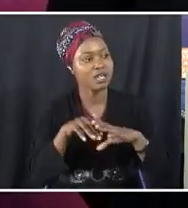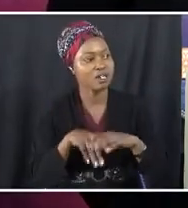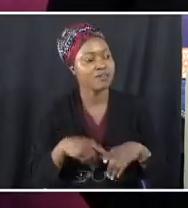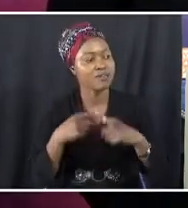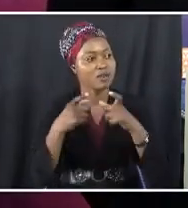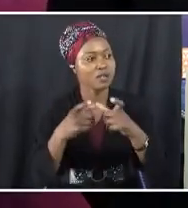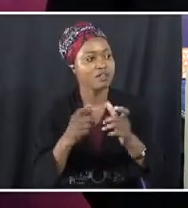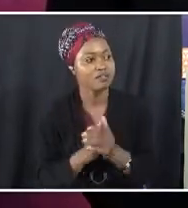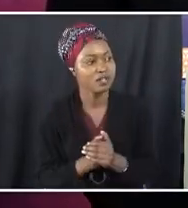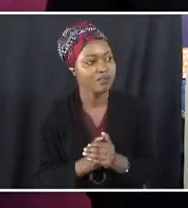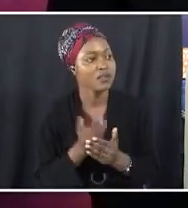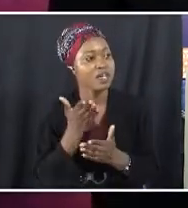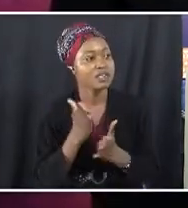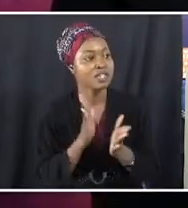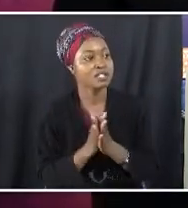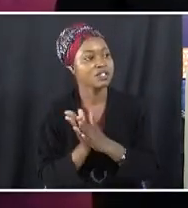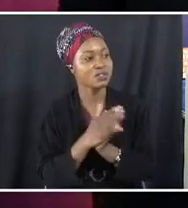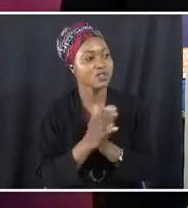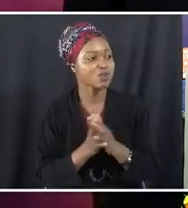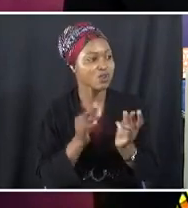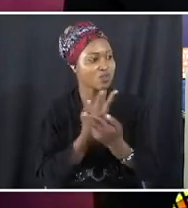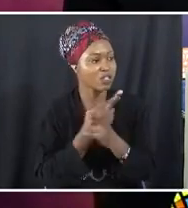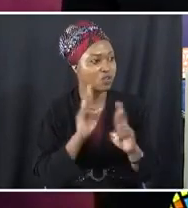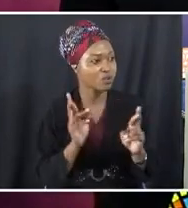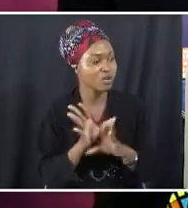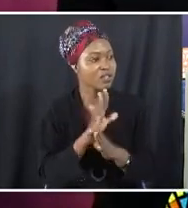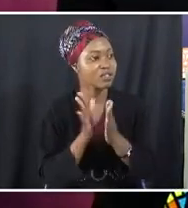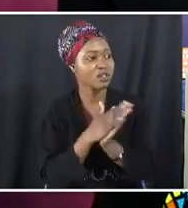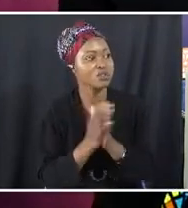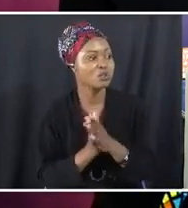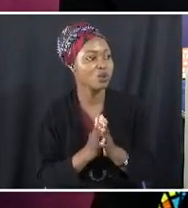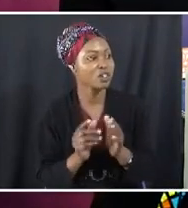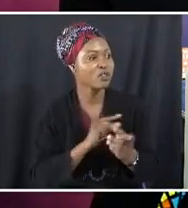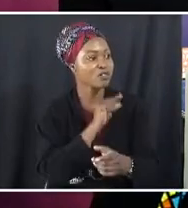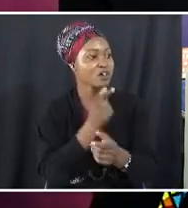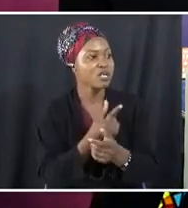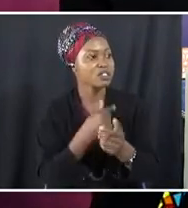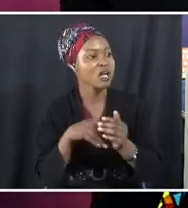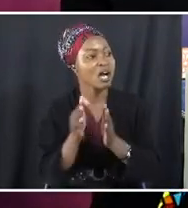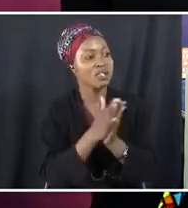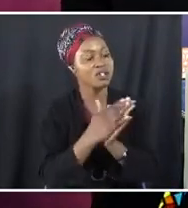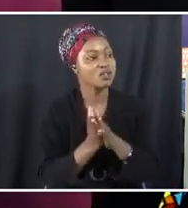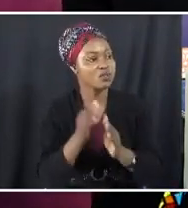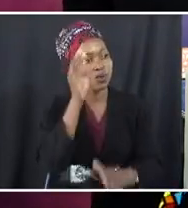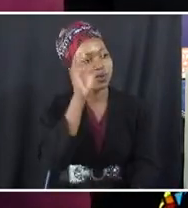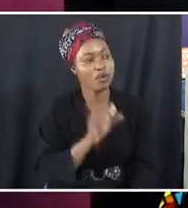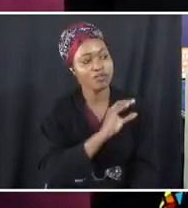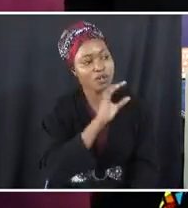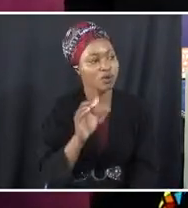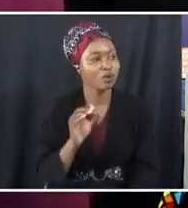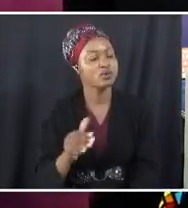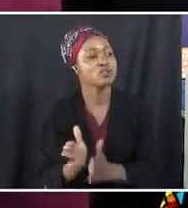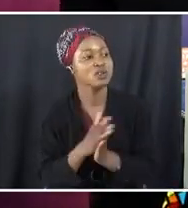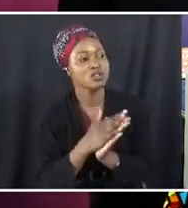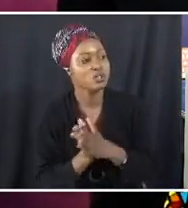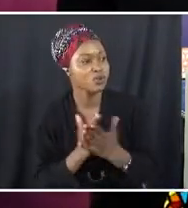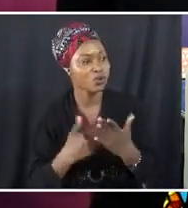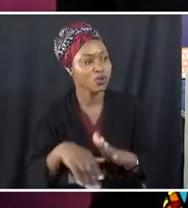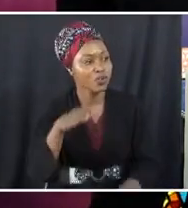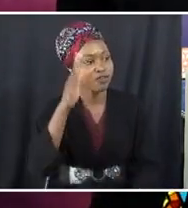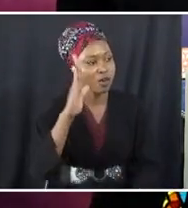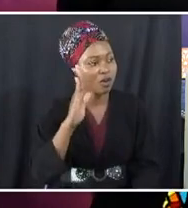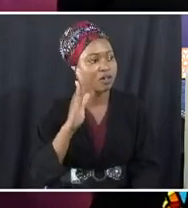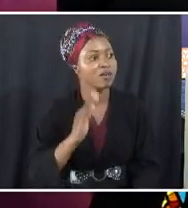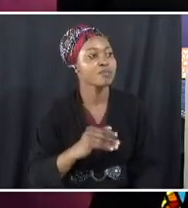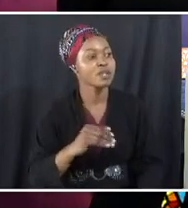gift. This is the story of redemption, the story of grace, the story of the cross,